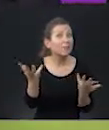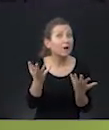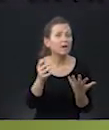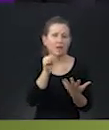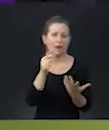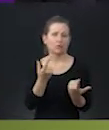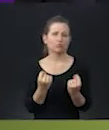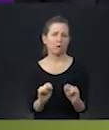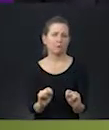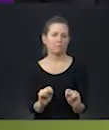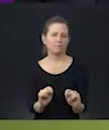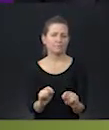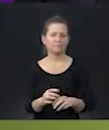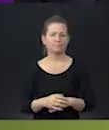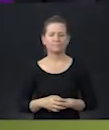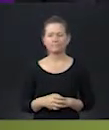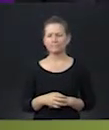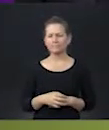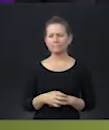I was